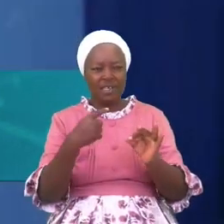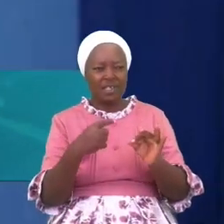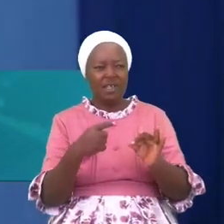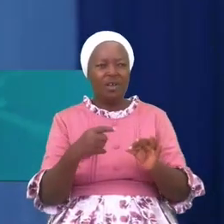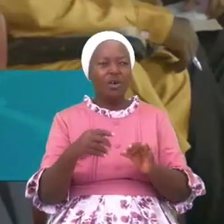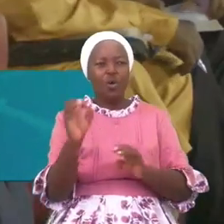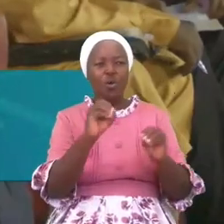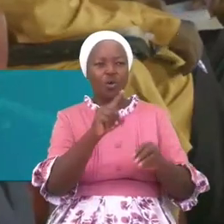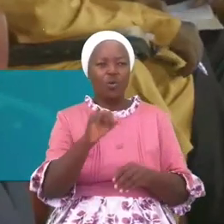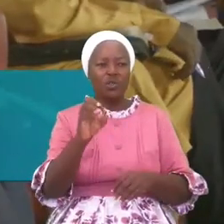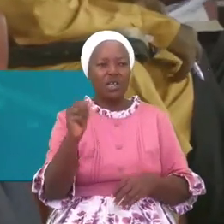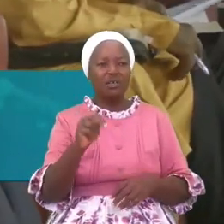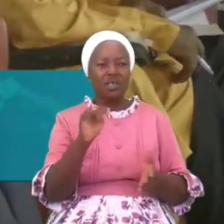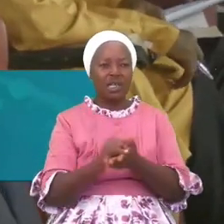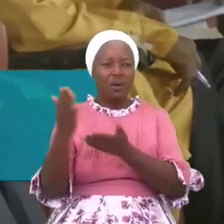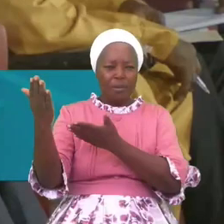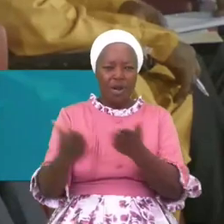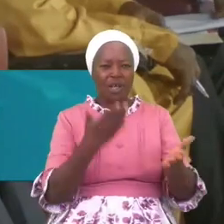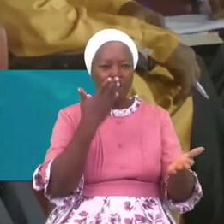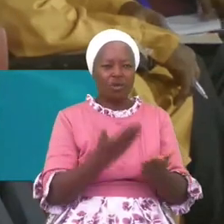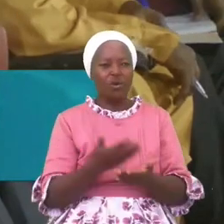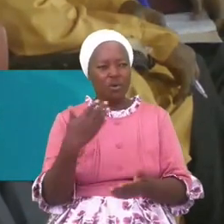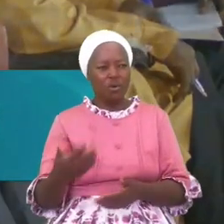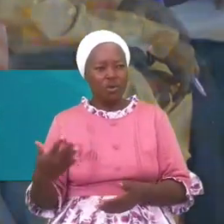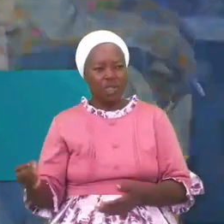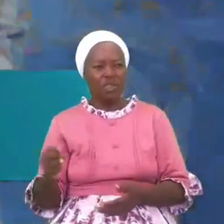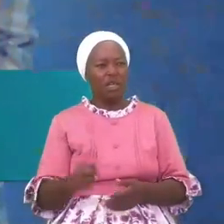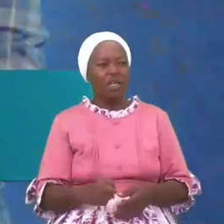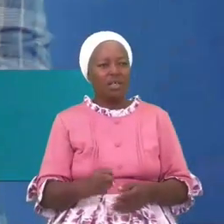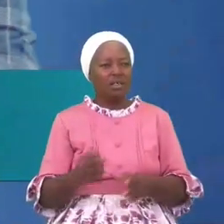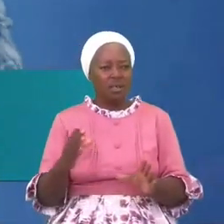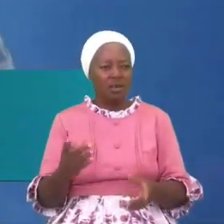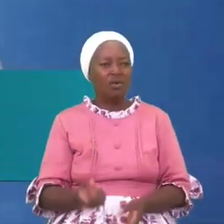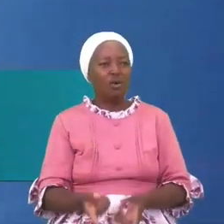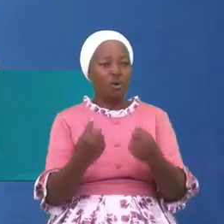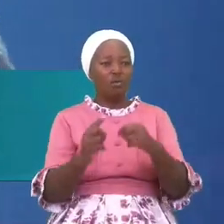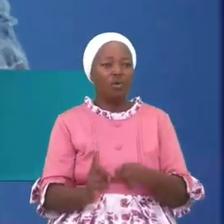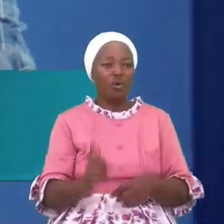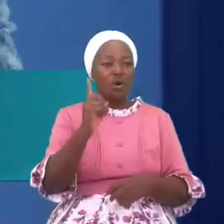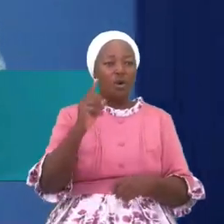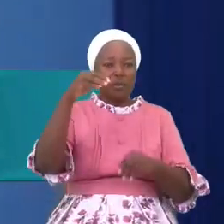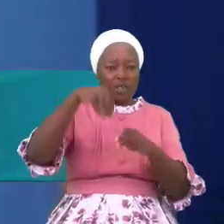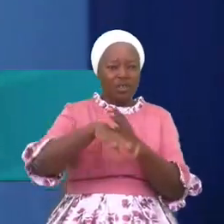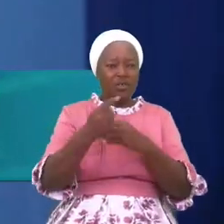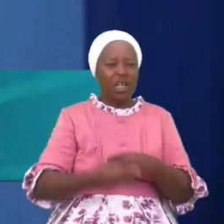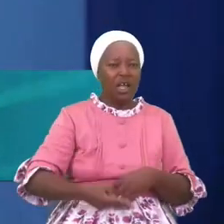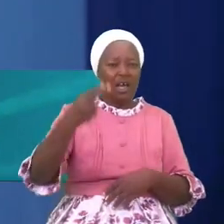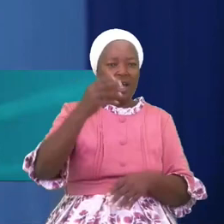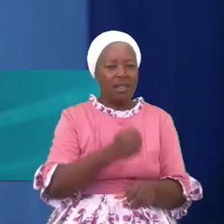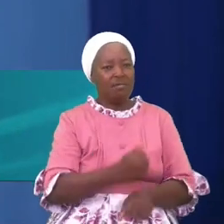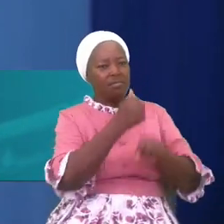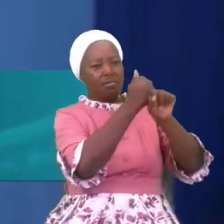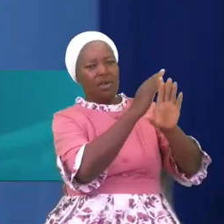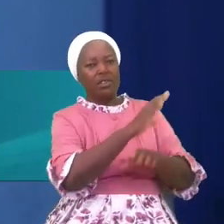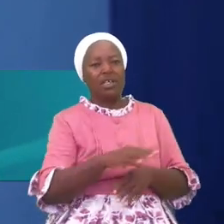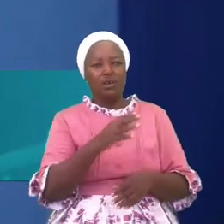tidings, get thee up into the high mountain, O Jerusalem, that bringeth